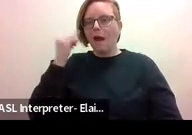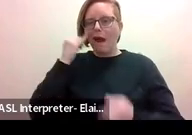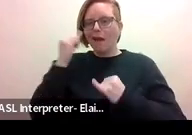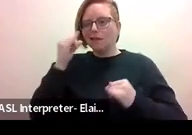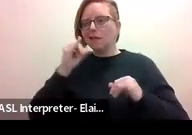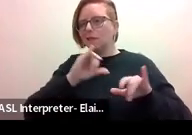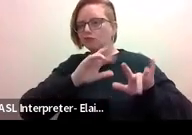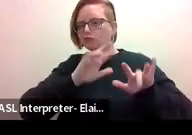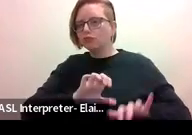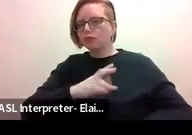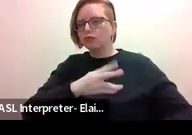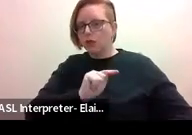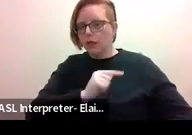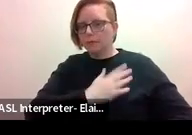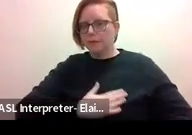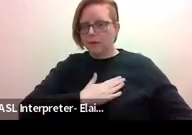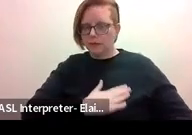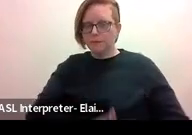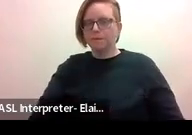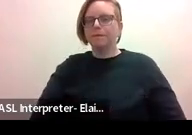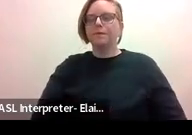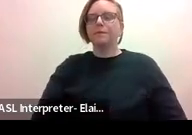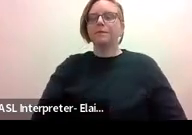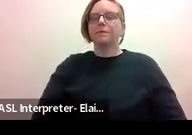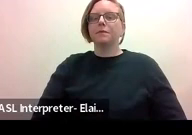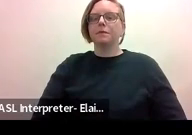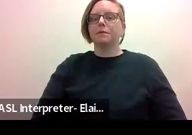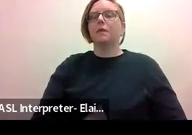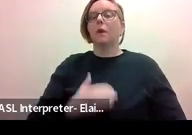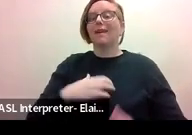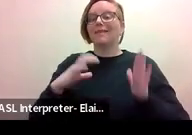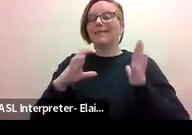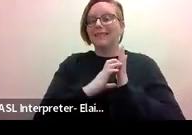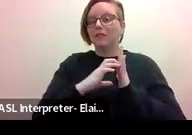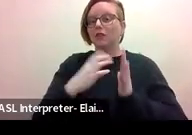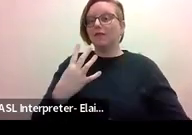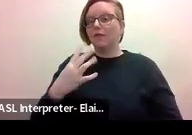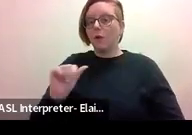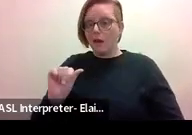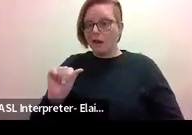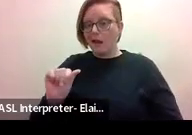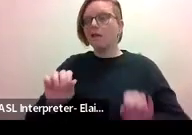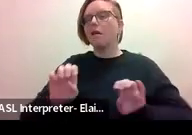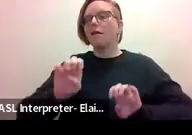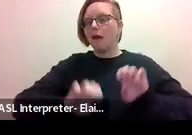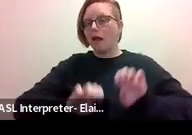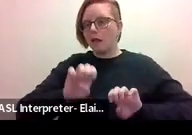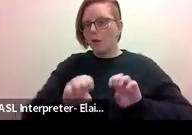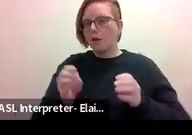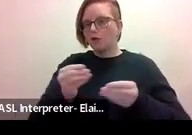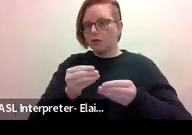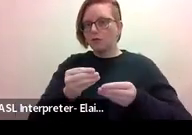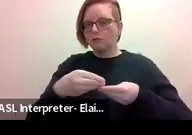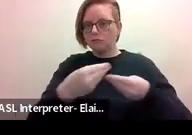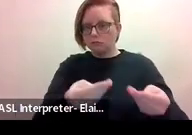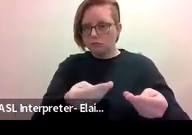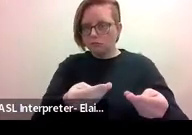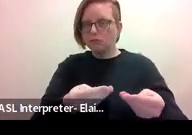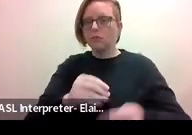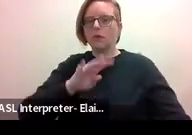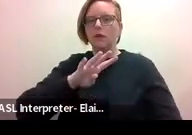but we have the section 4A, the evaluations administered, we've got the